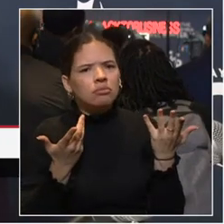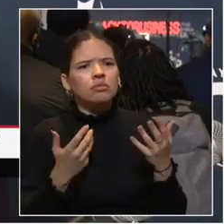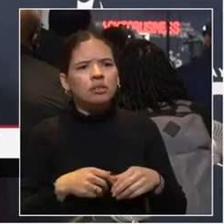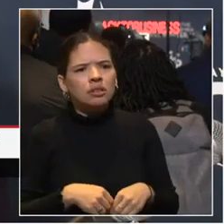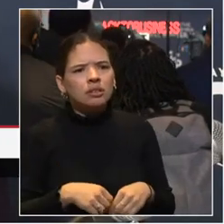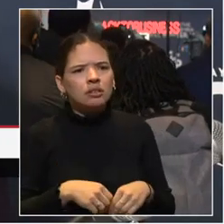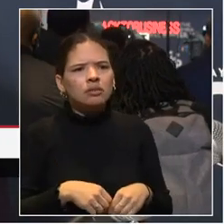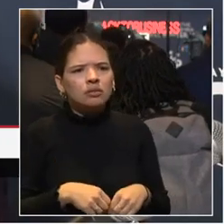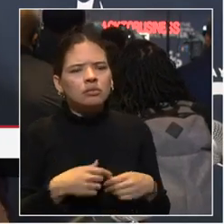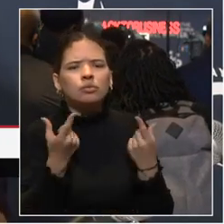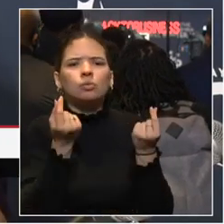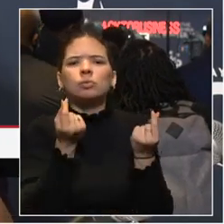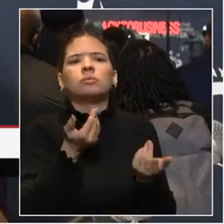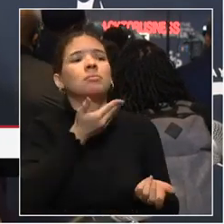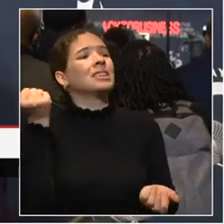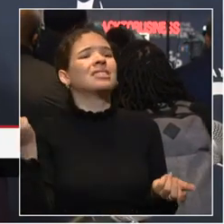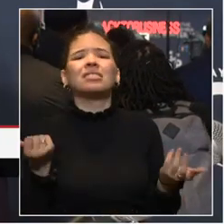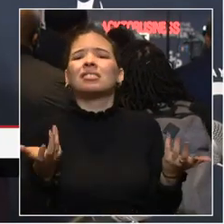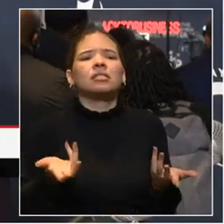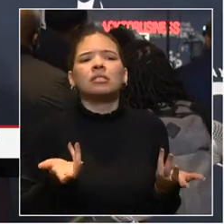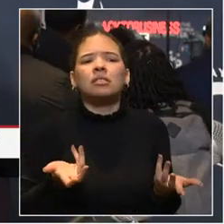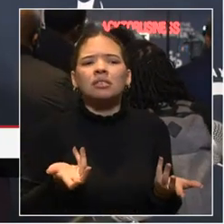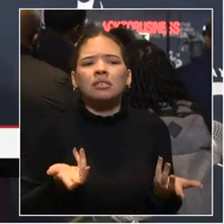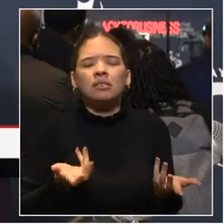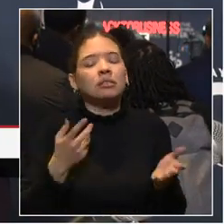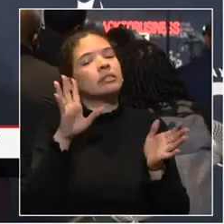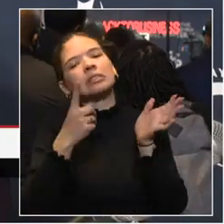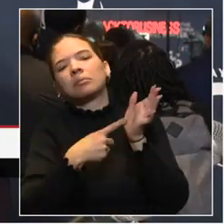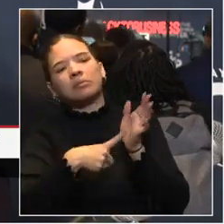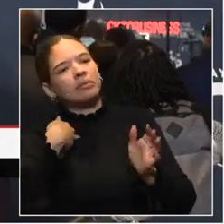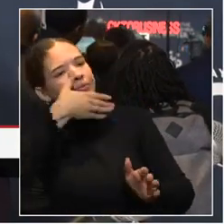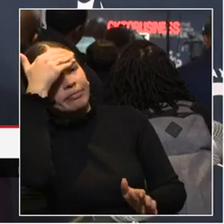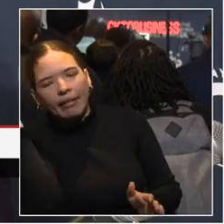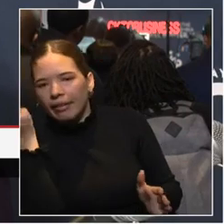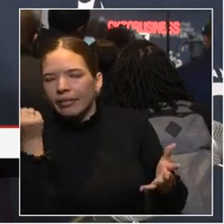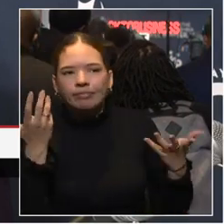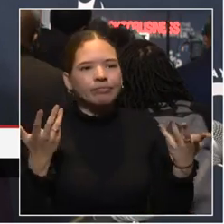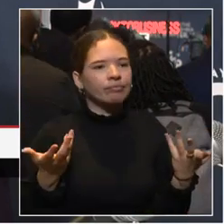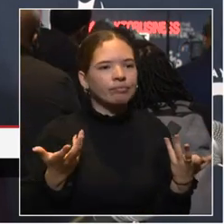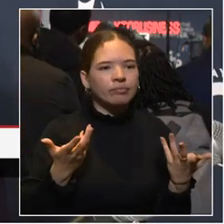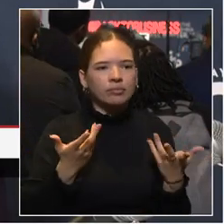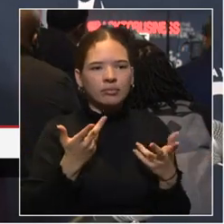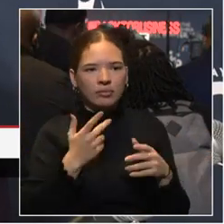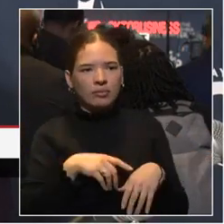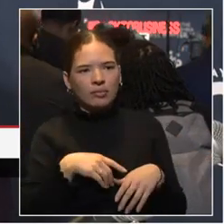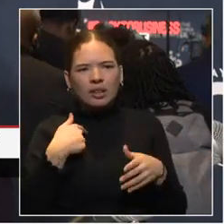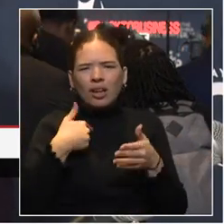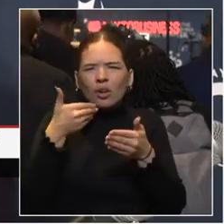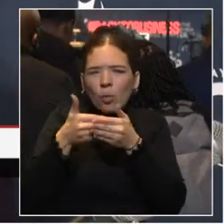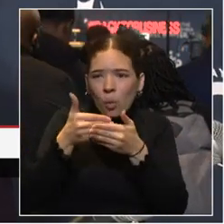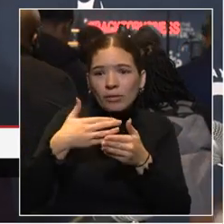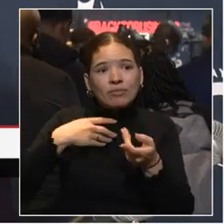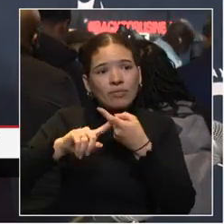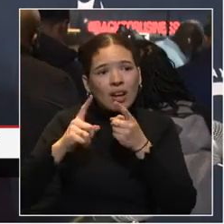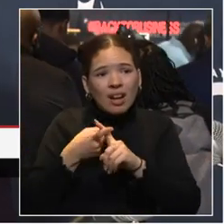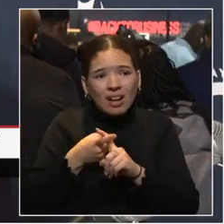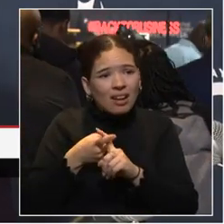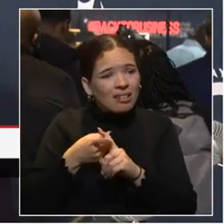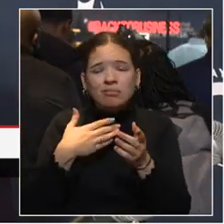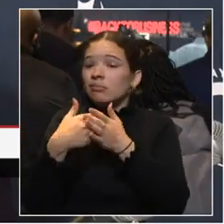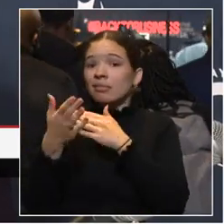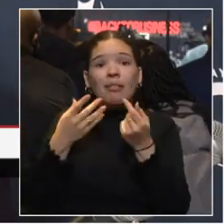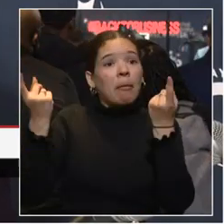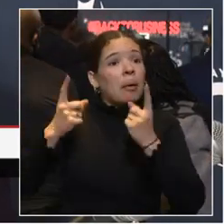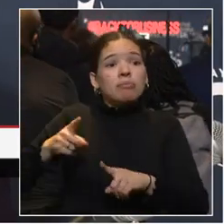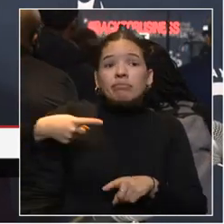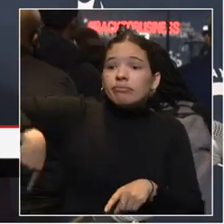sometimes we forget, is to have a good set of friends around you who love you no matter what, and spend time with